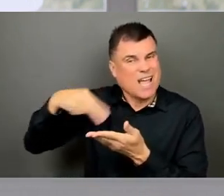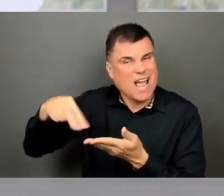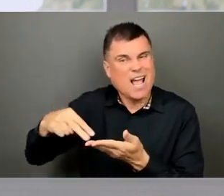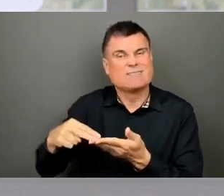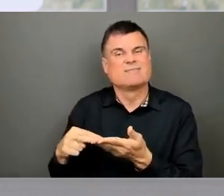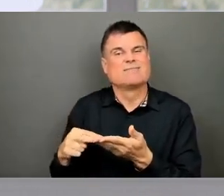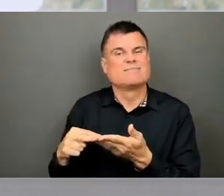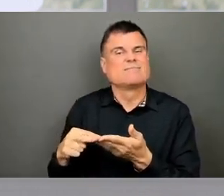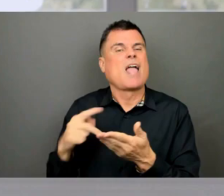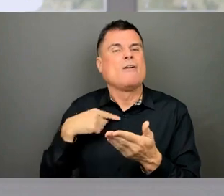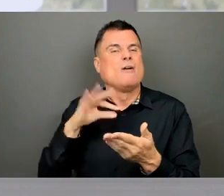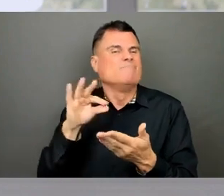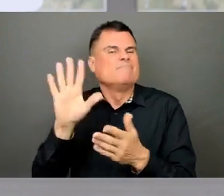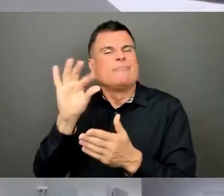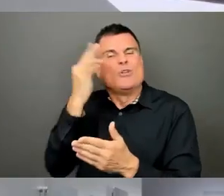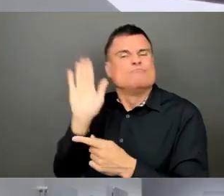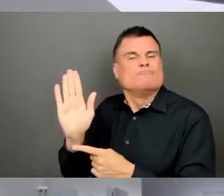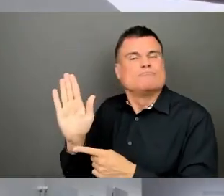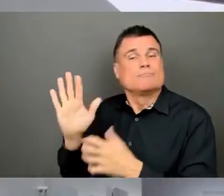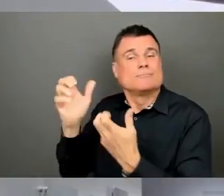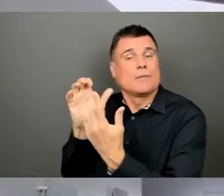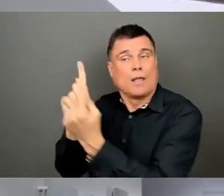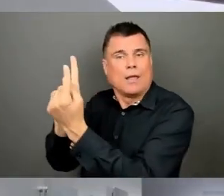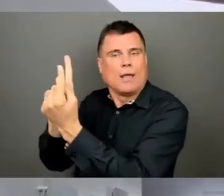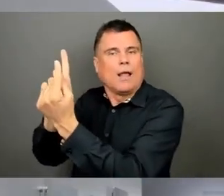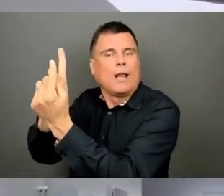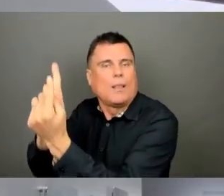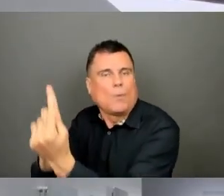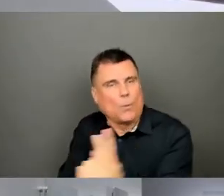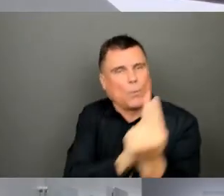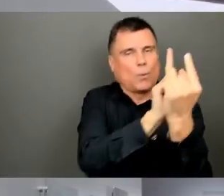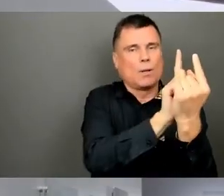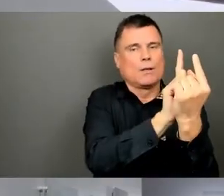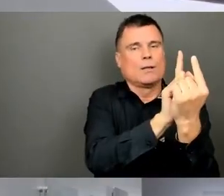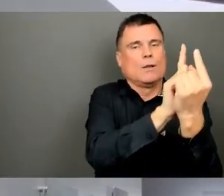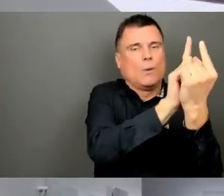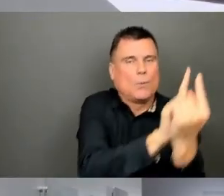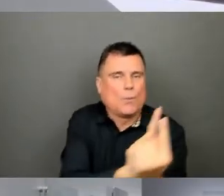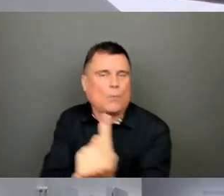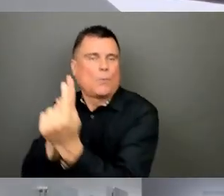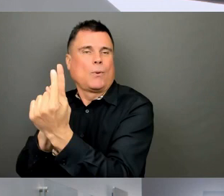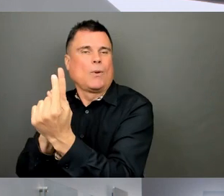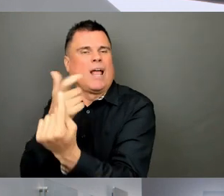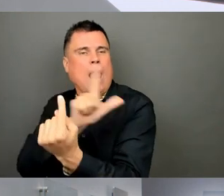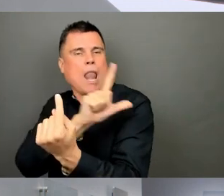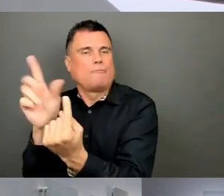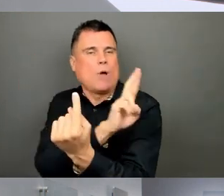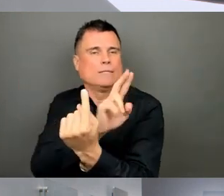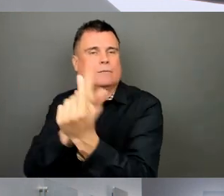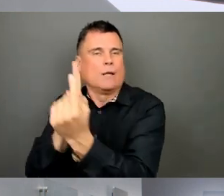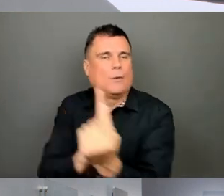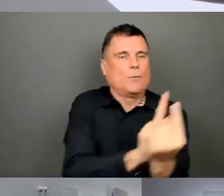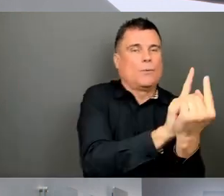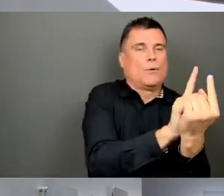which basically means the movement of going left together and right together into a waltz formation. And so with